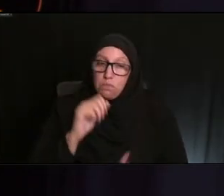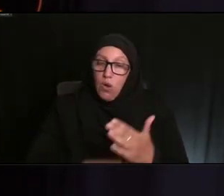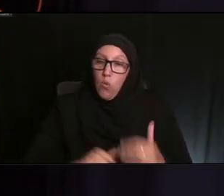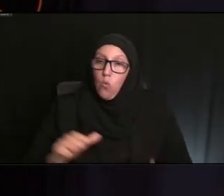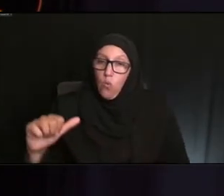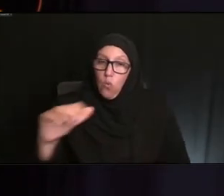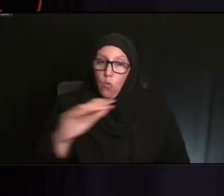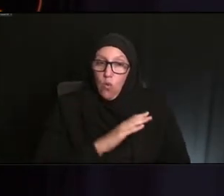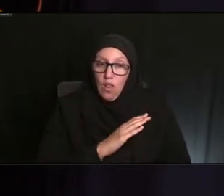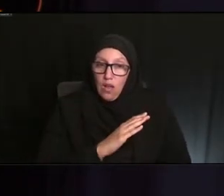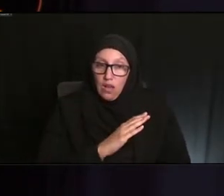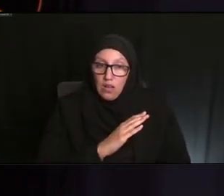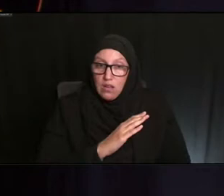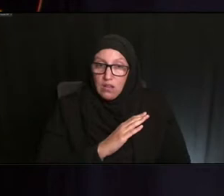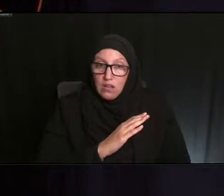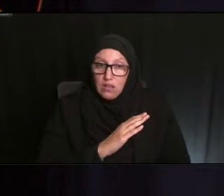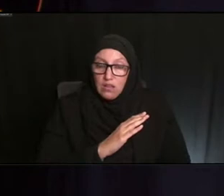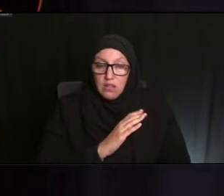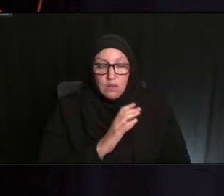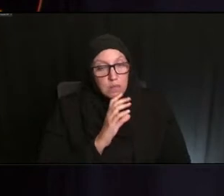said